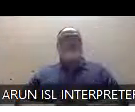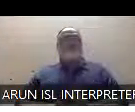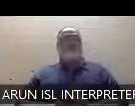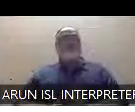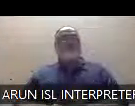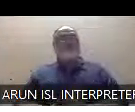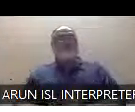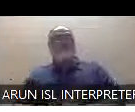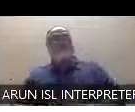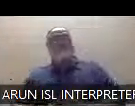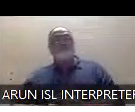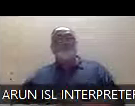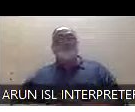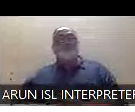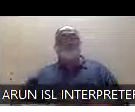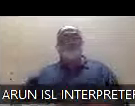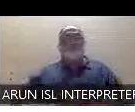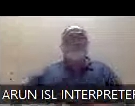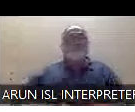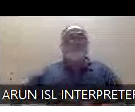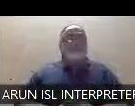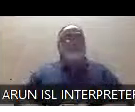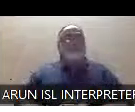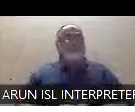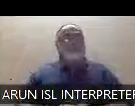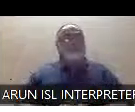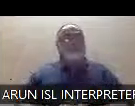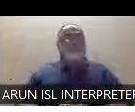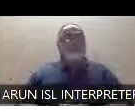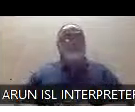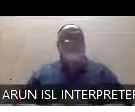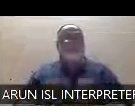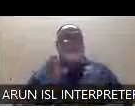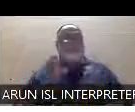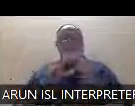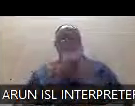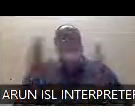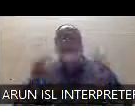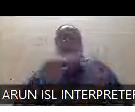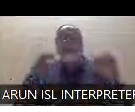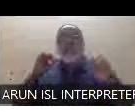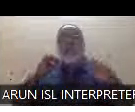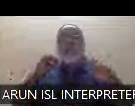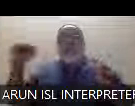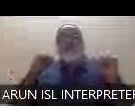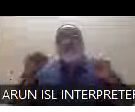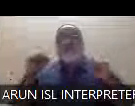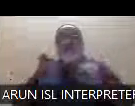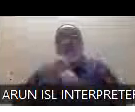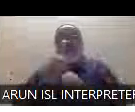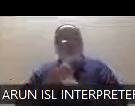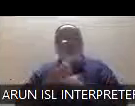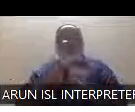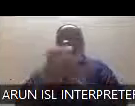Now, other than the laws, this is the major flagship program of the government, of the present government that we